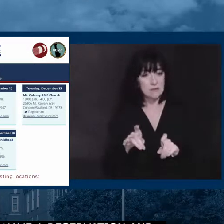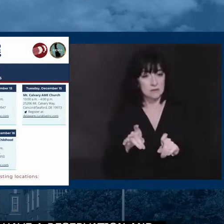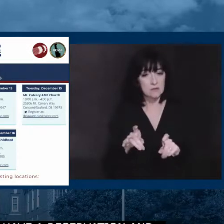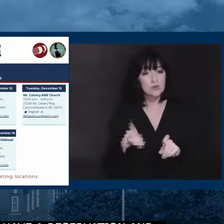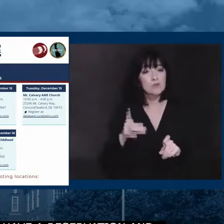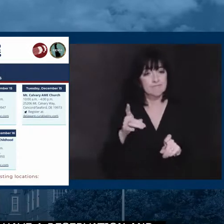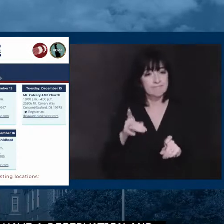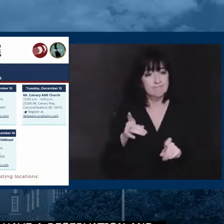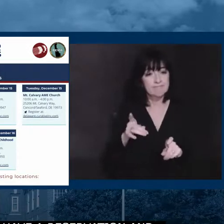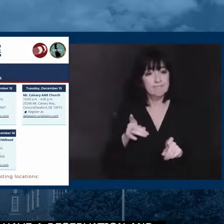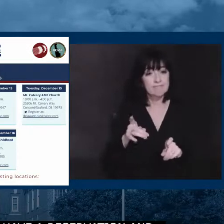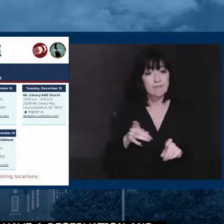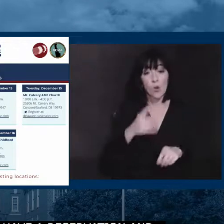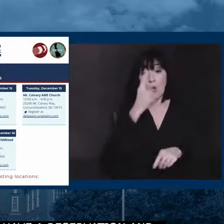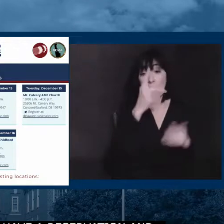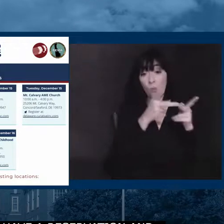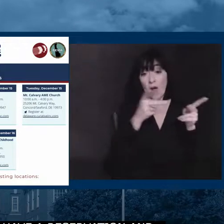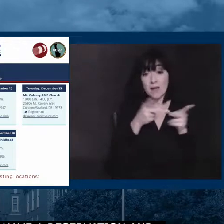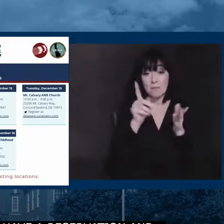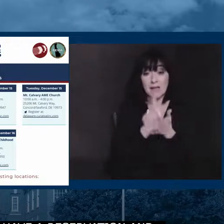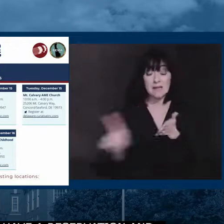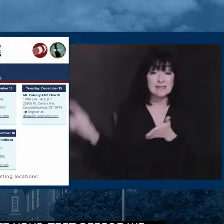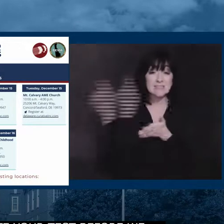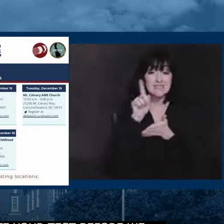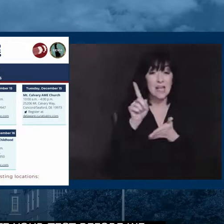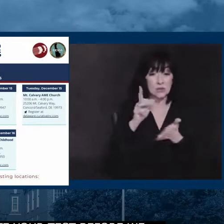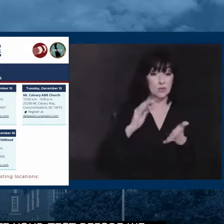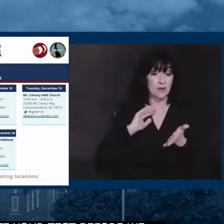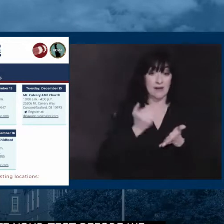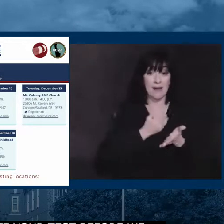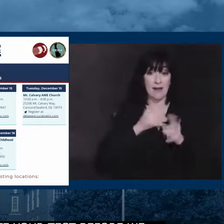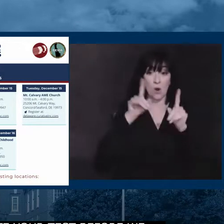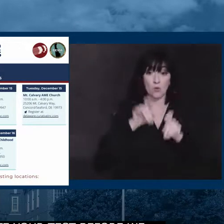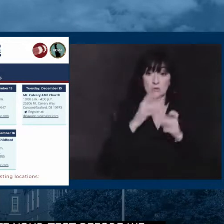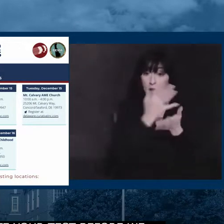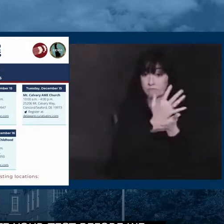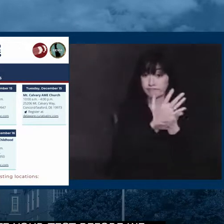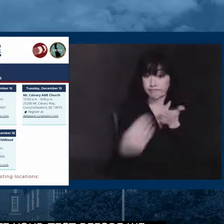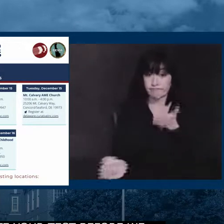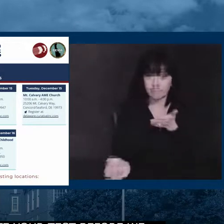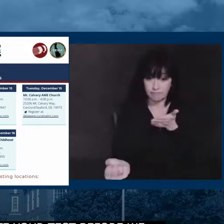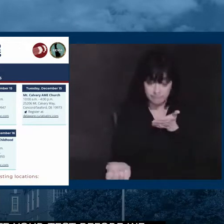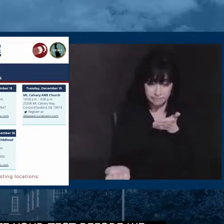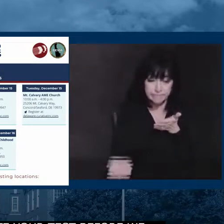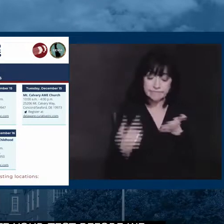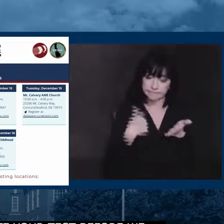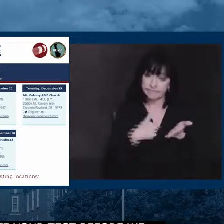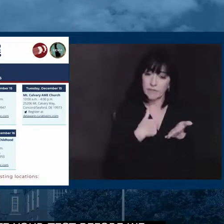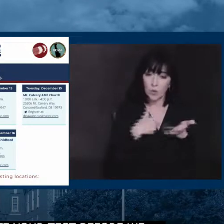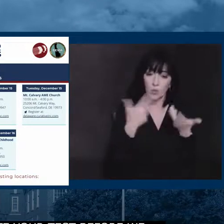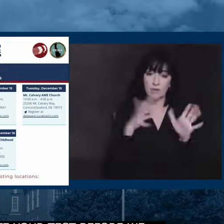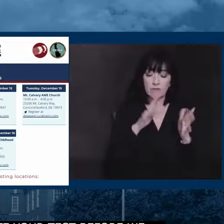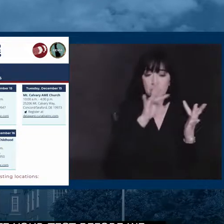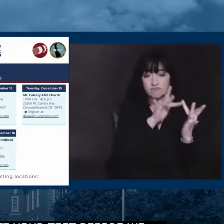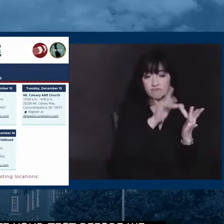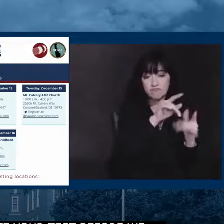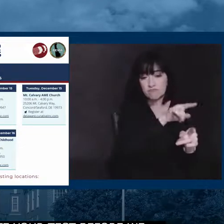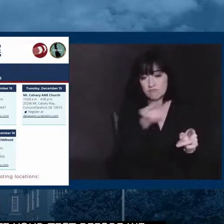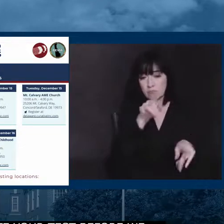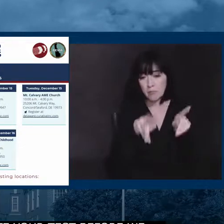out of tests at one site last week, so we did apologize for that, but are reaching out to people to make sure they were aware of other locations they could go to get